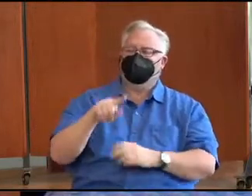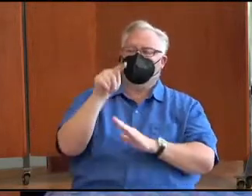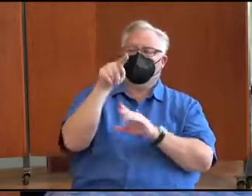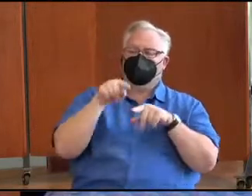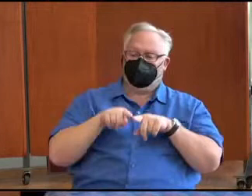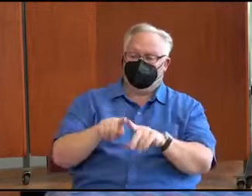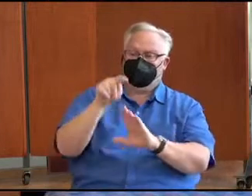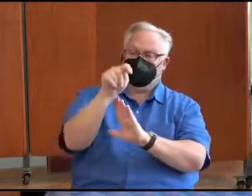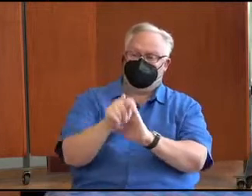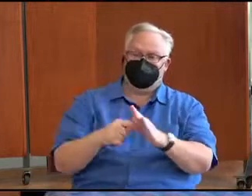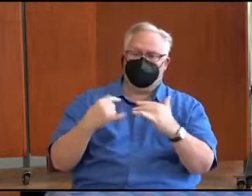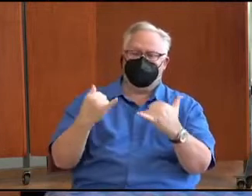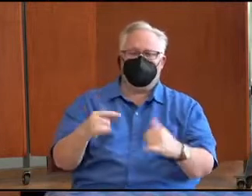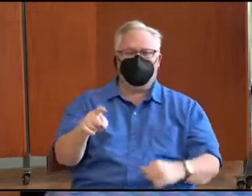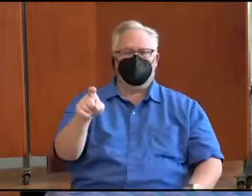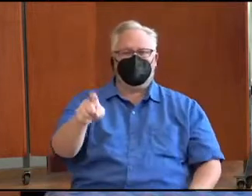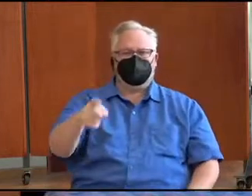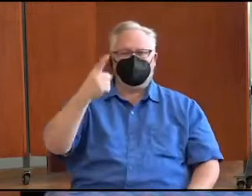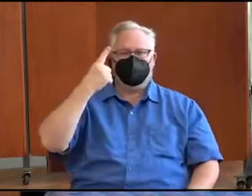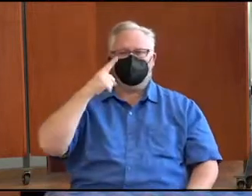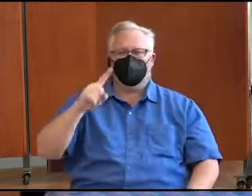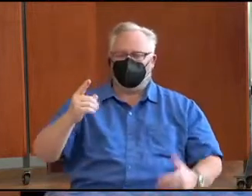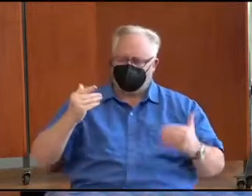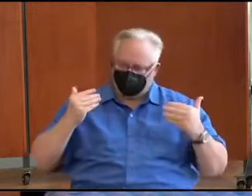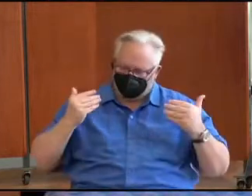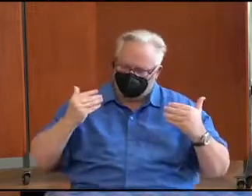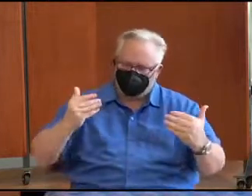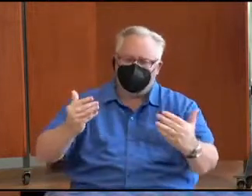us through fear and to help us